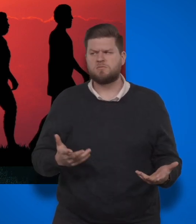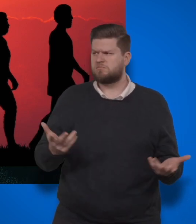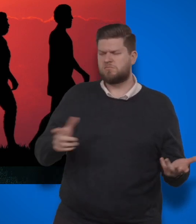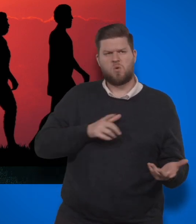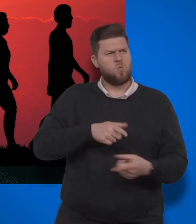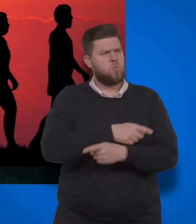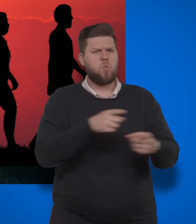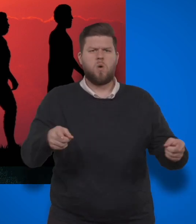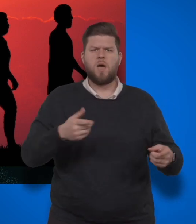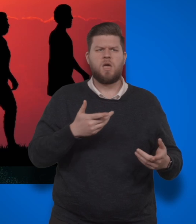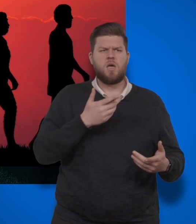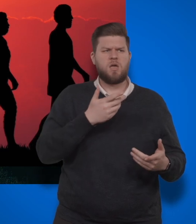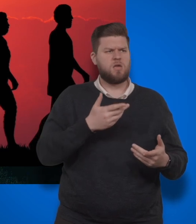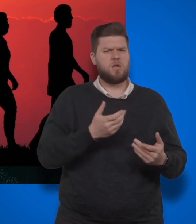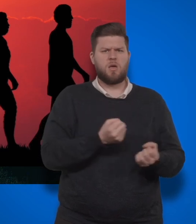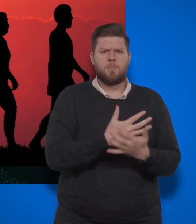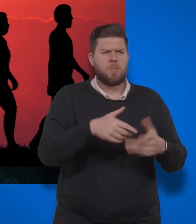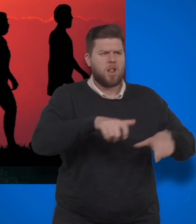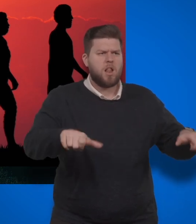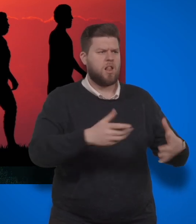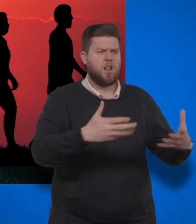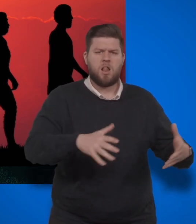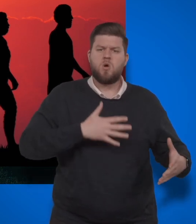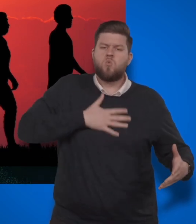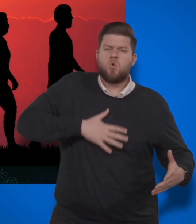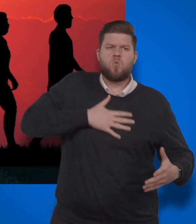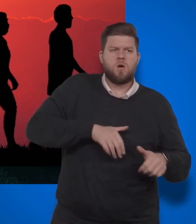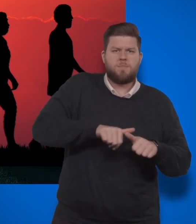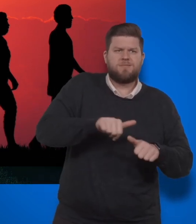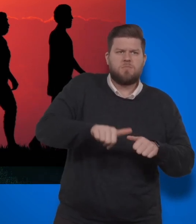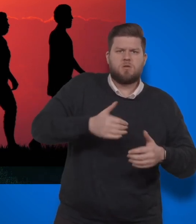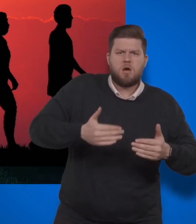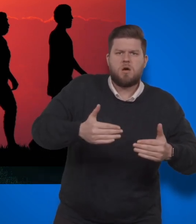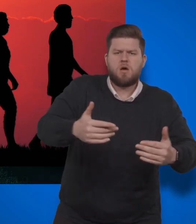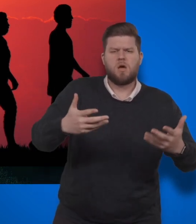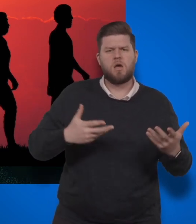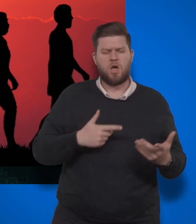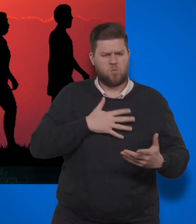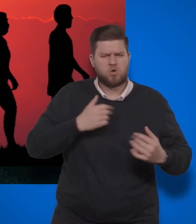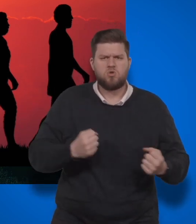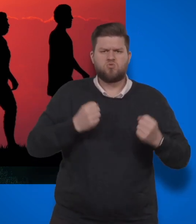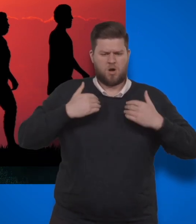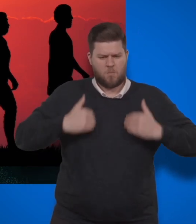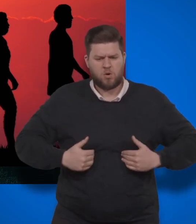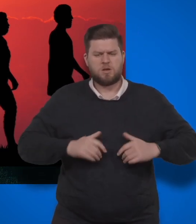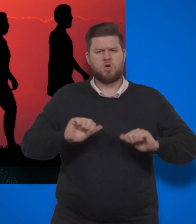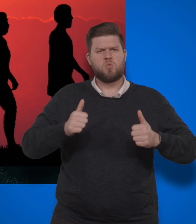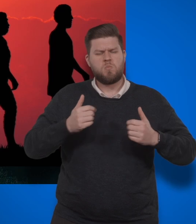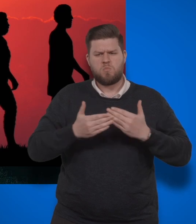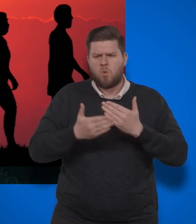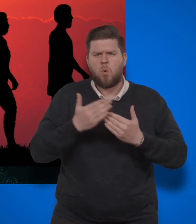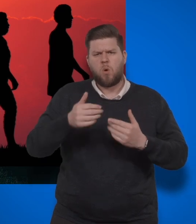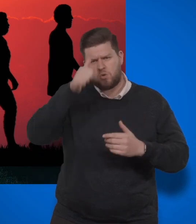continually haunted by longing for a better kind of humanity, for stronger bodies, greater knowledge, freedom to explore, even